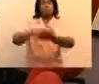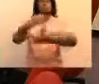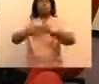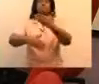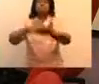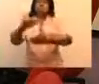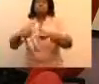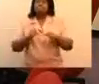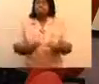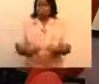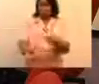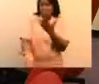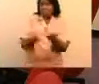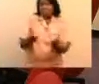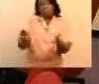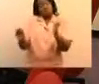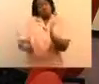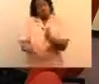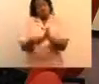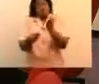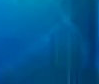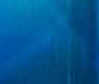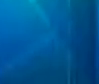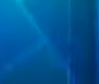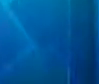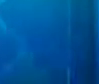necessary as the mediation progresses.